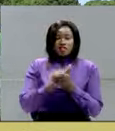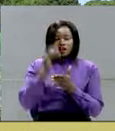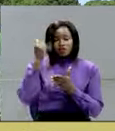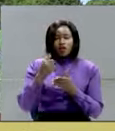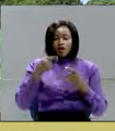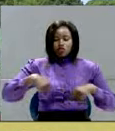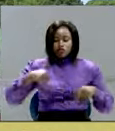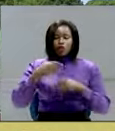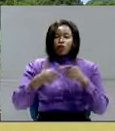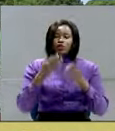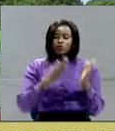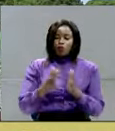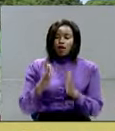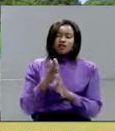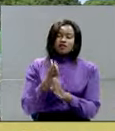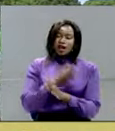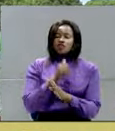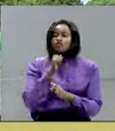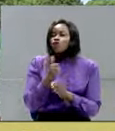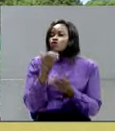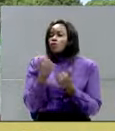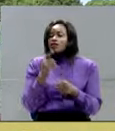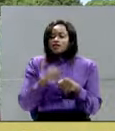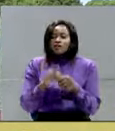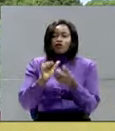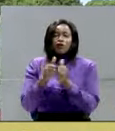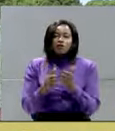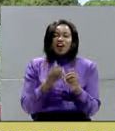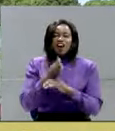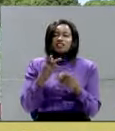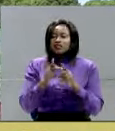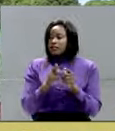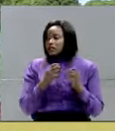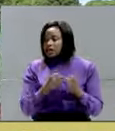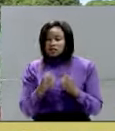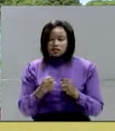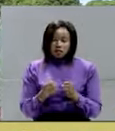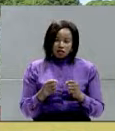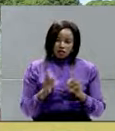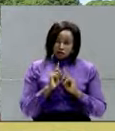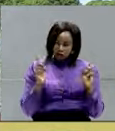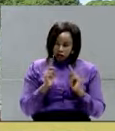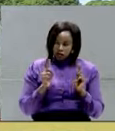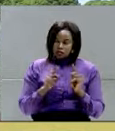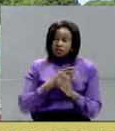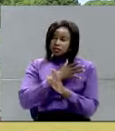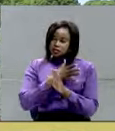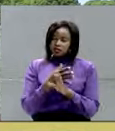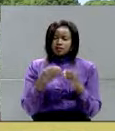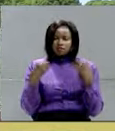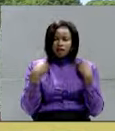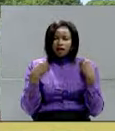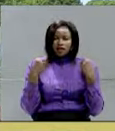we train always, we don't wait for the time of competition. Then we come and compete. We always train, we